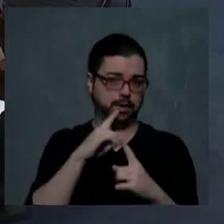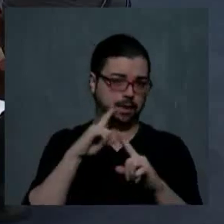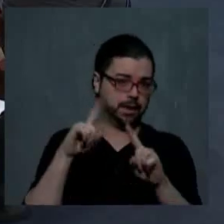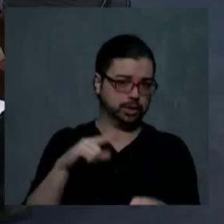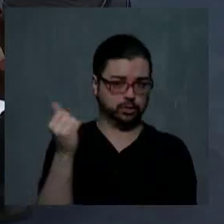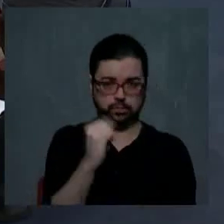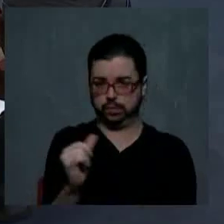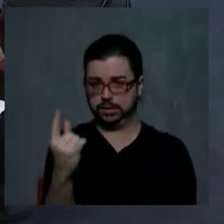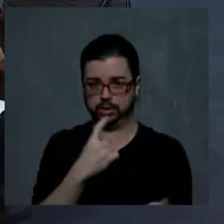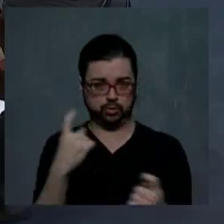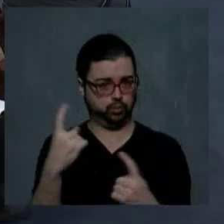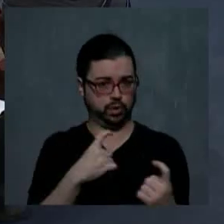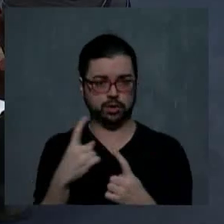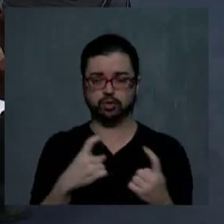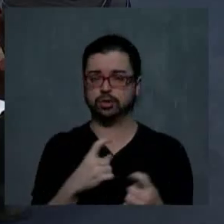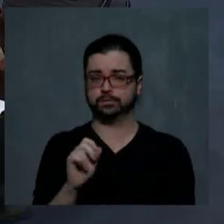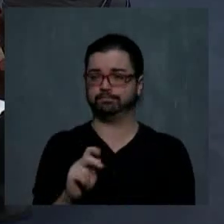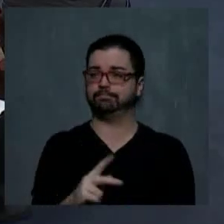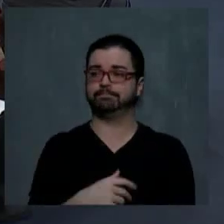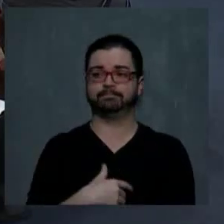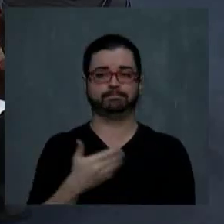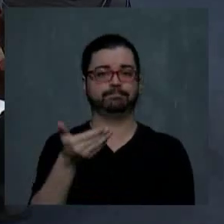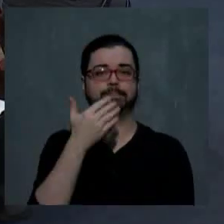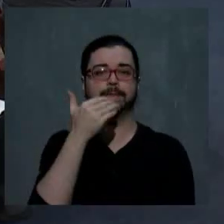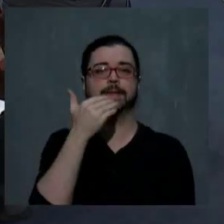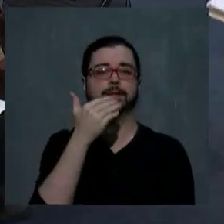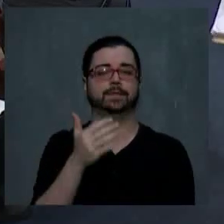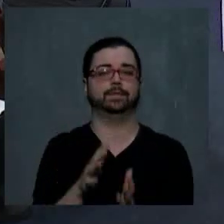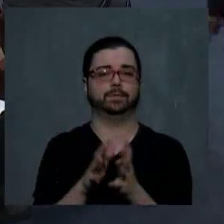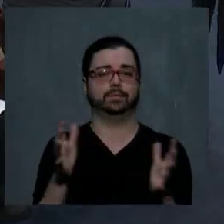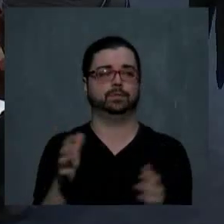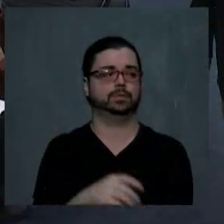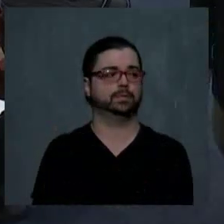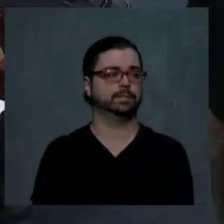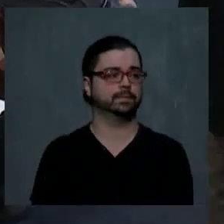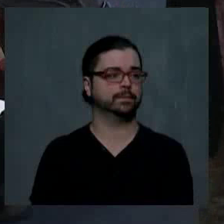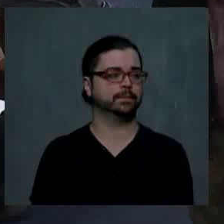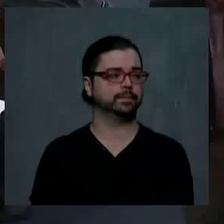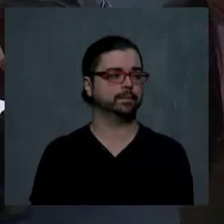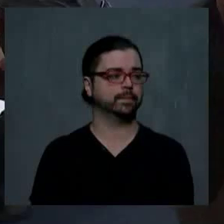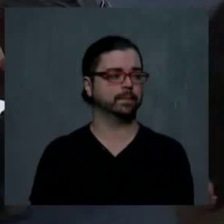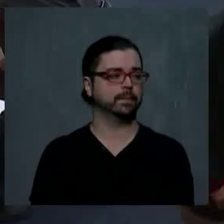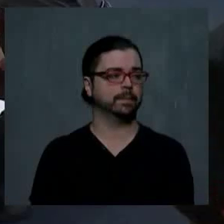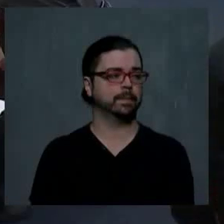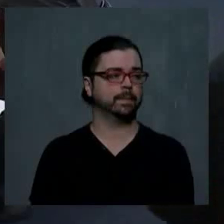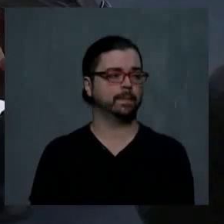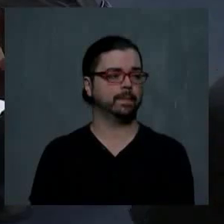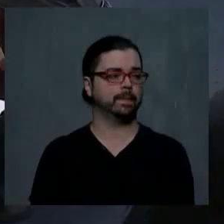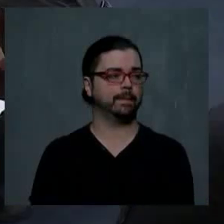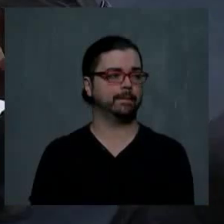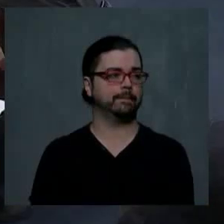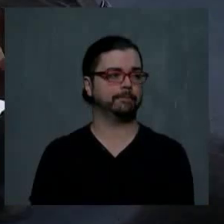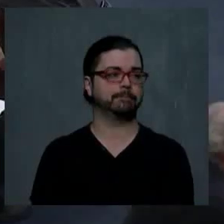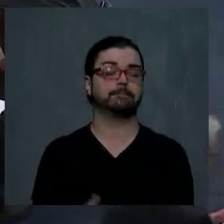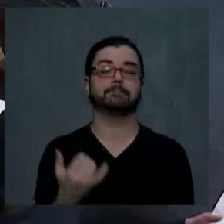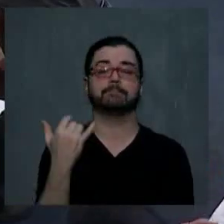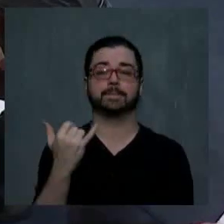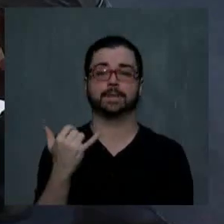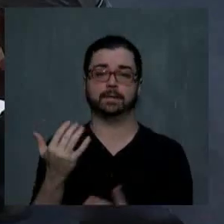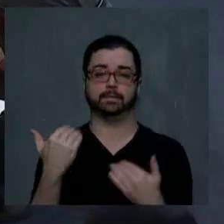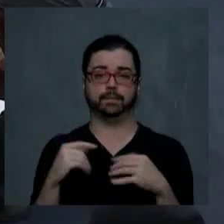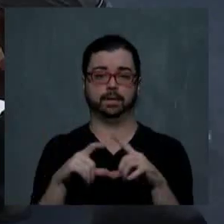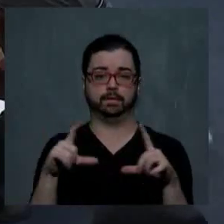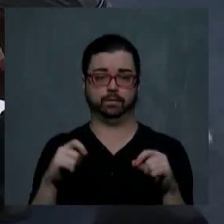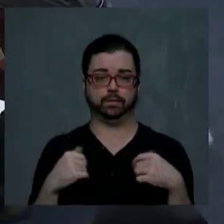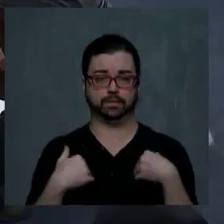the questions. Thank you very much. Thank you, Mr. Daters. Okay. I have 3 cards now in